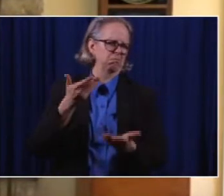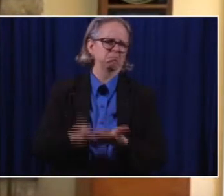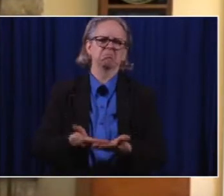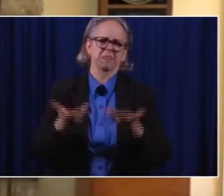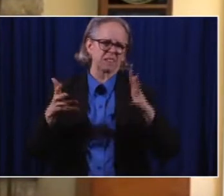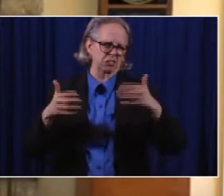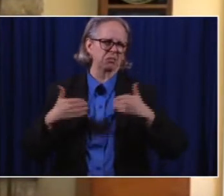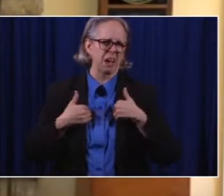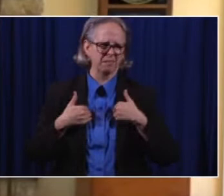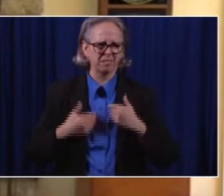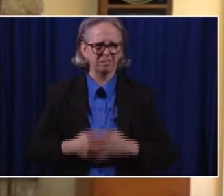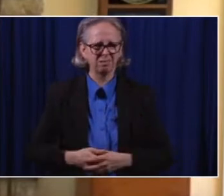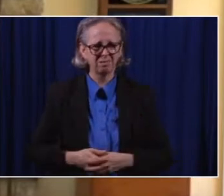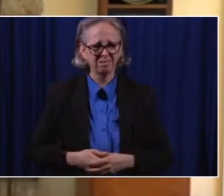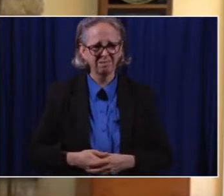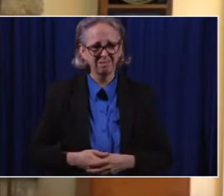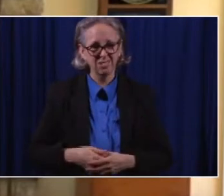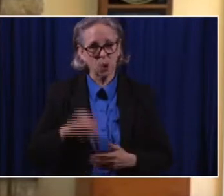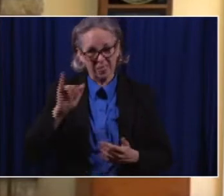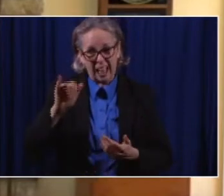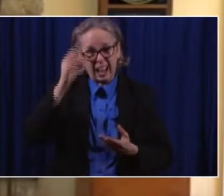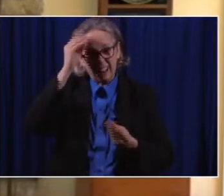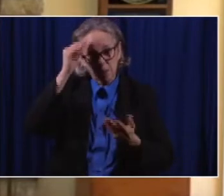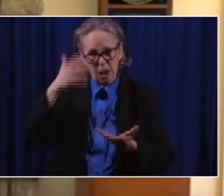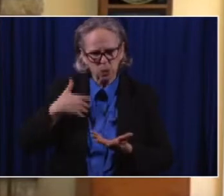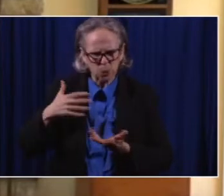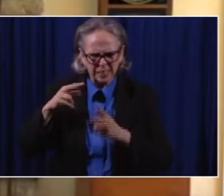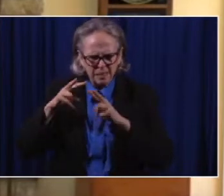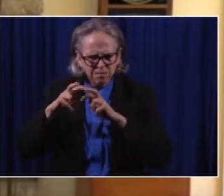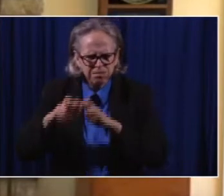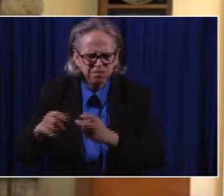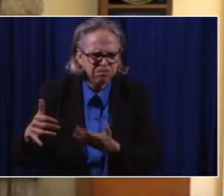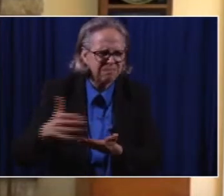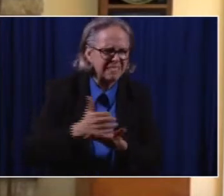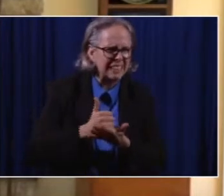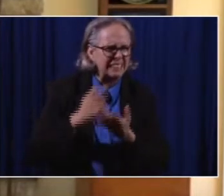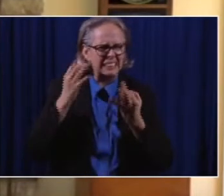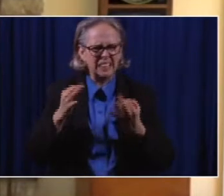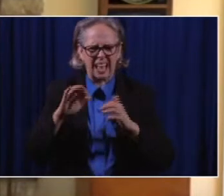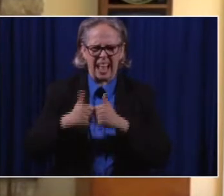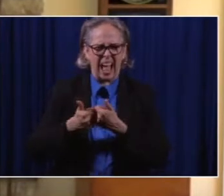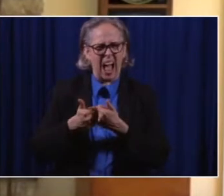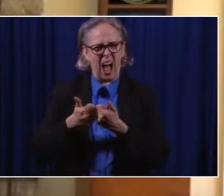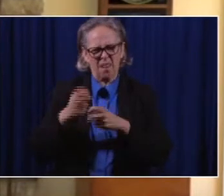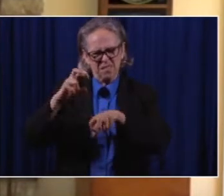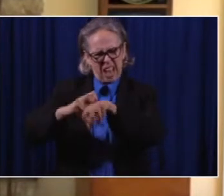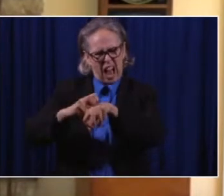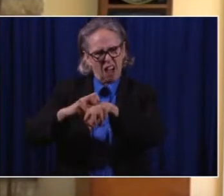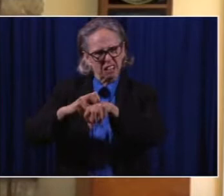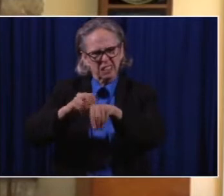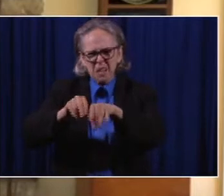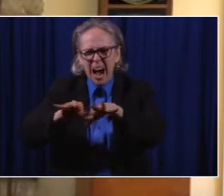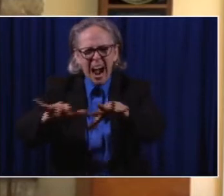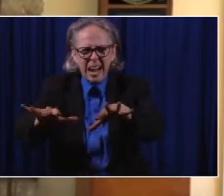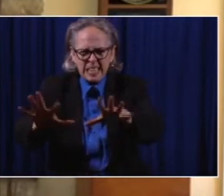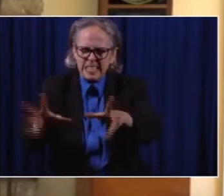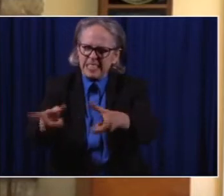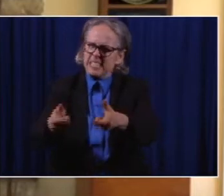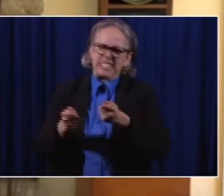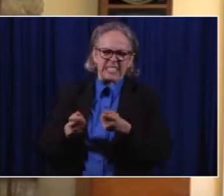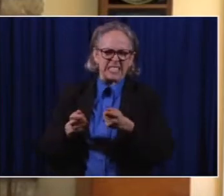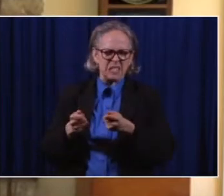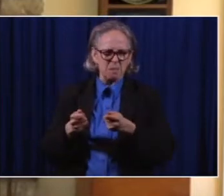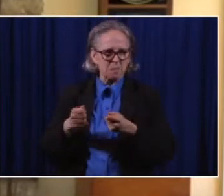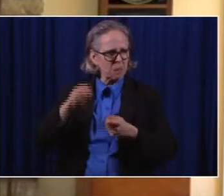this and say, okay, what can we do to slow this down? And when we know that masks are so very, very